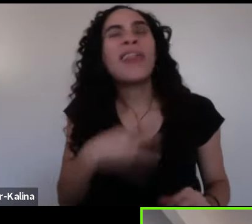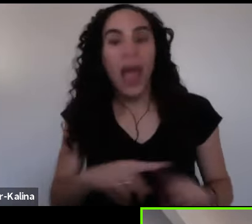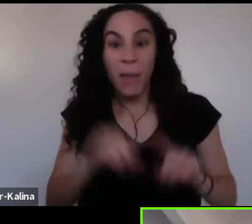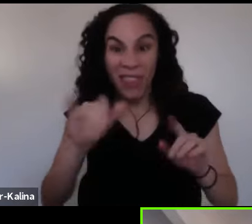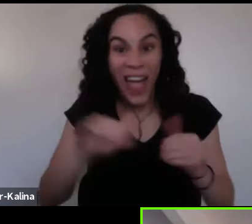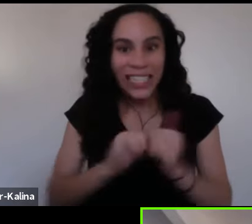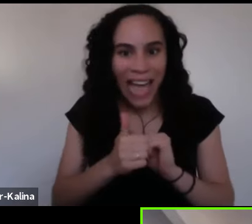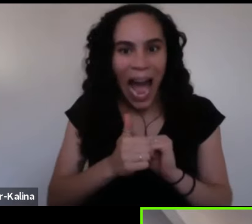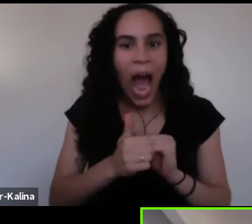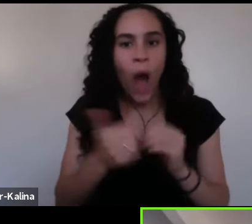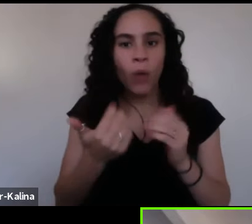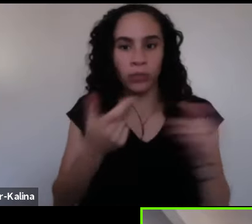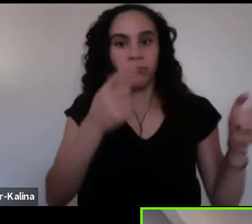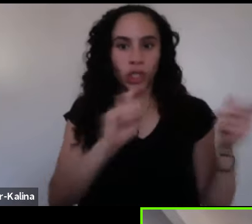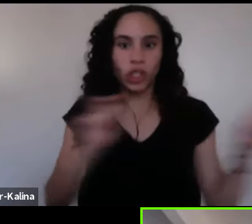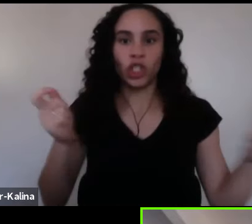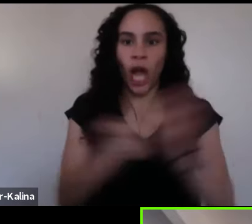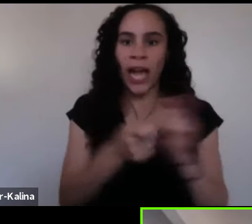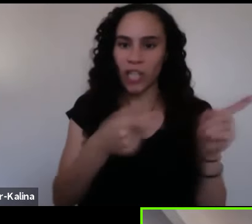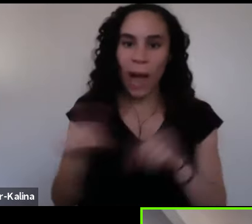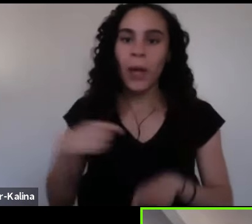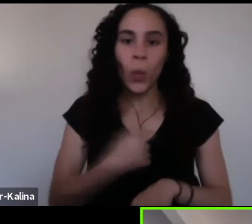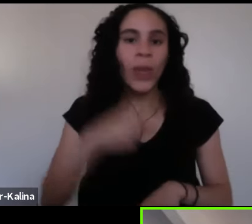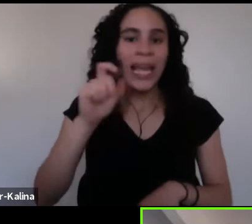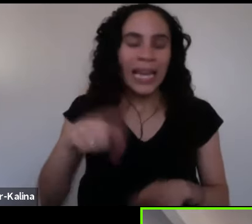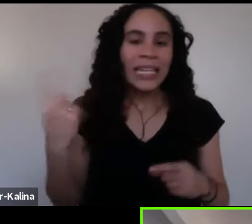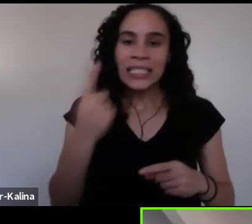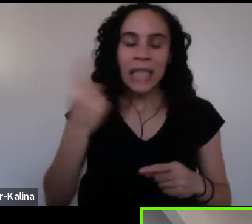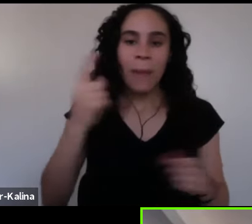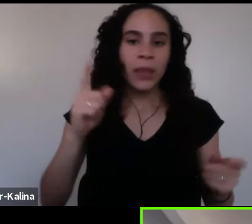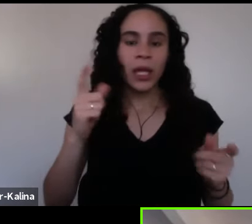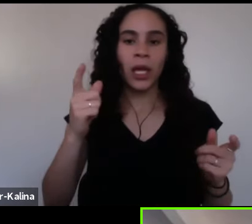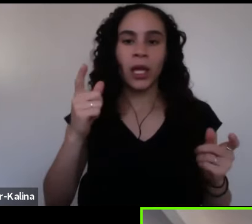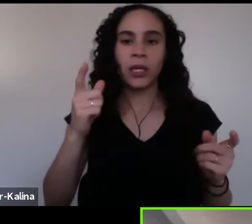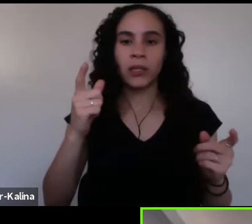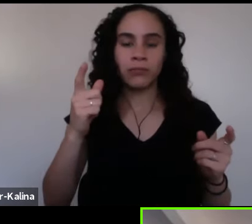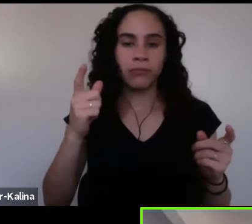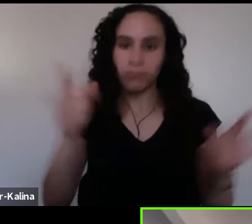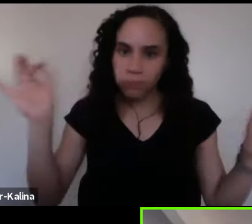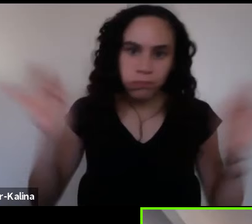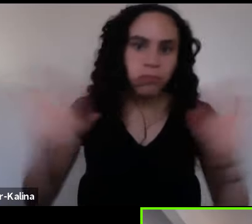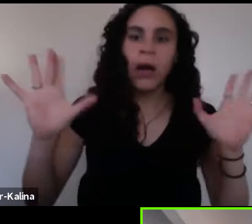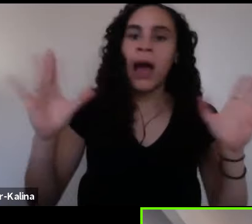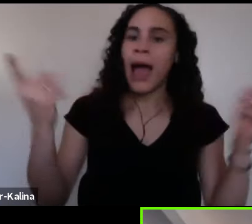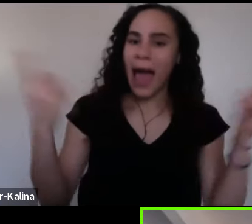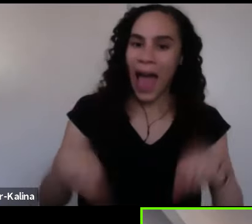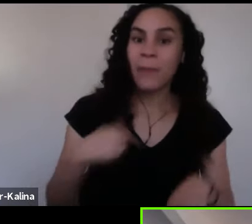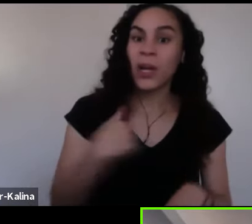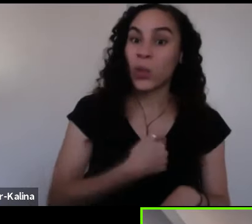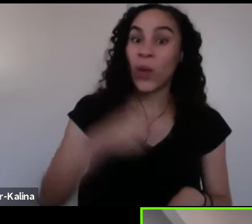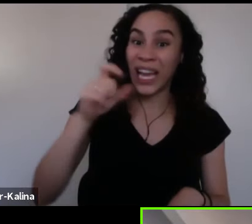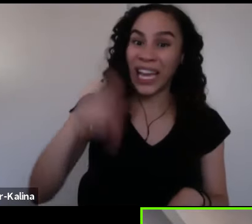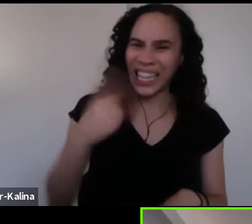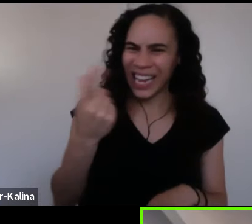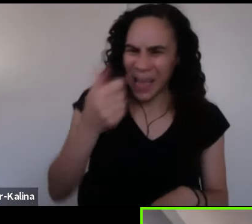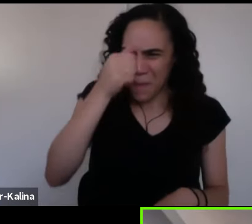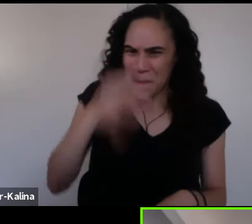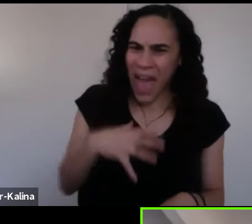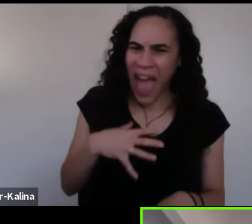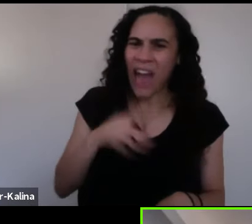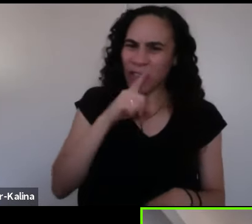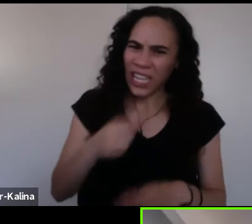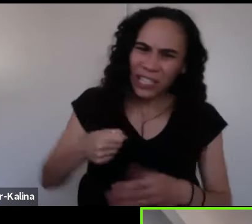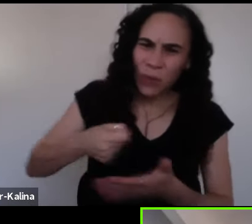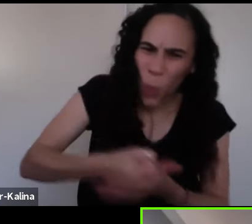to have something super dramatic happen, right? We have to have, you know, a guy standing on another guy's neck for 8 minutes and 46 seconds in order for somebody to